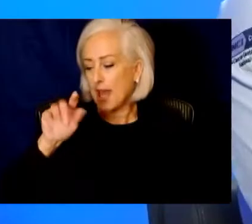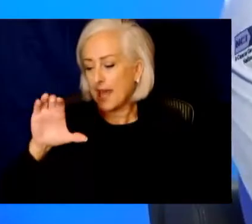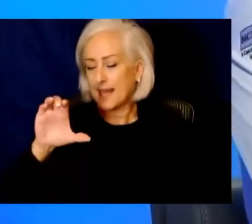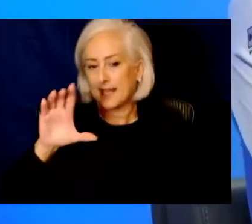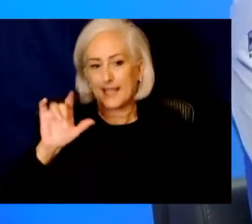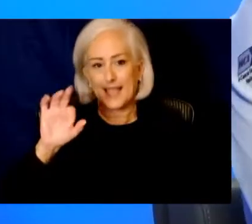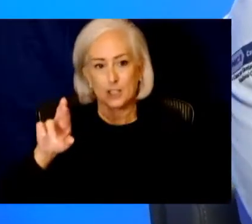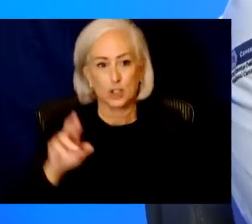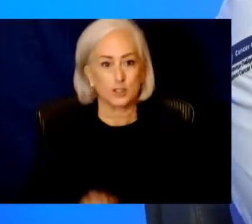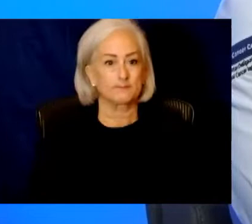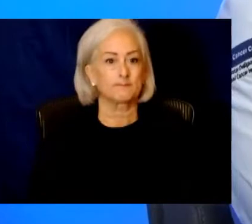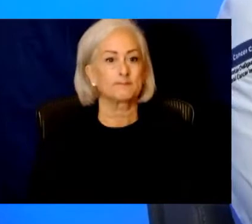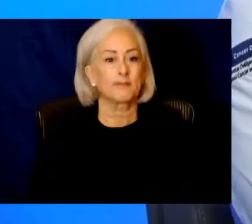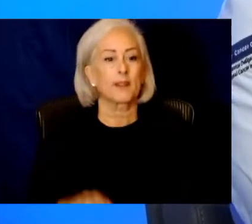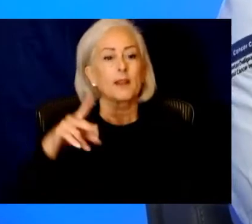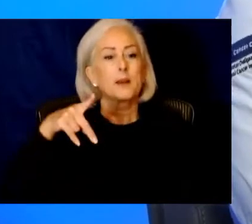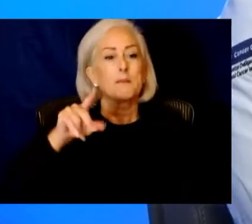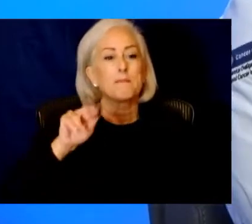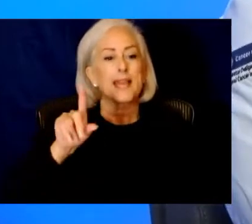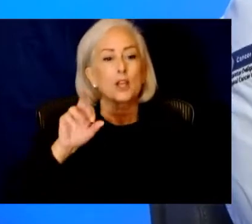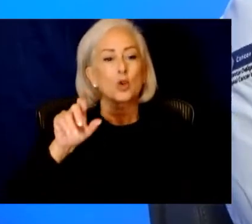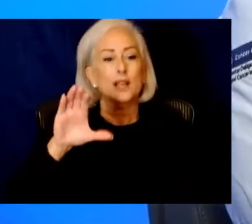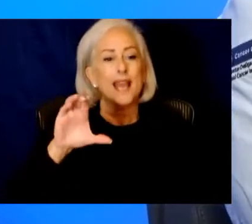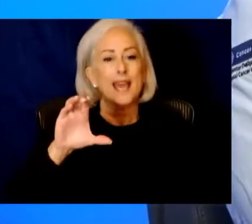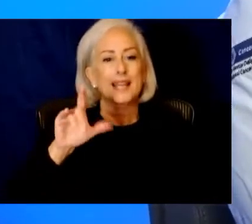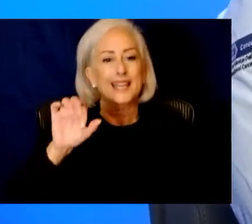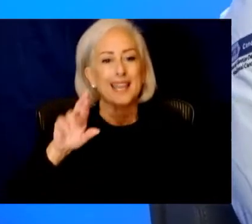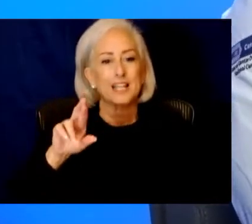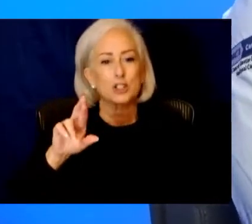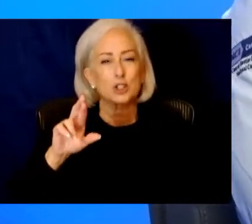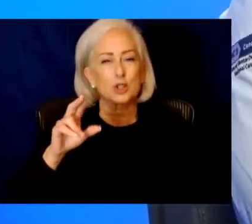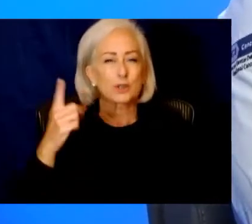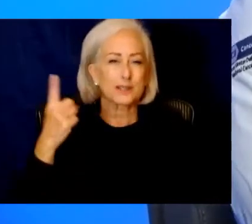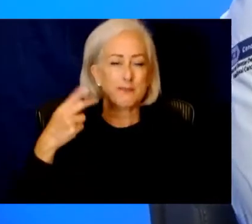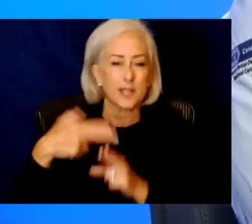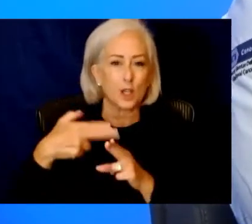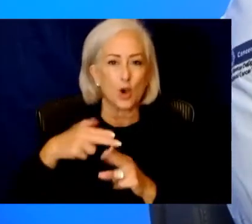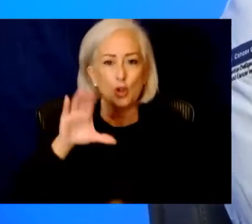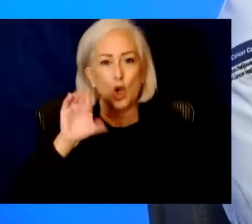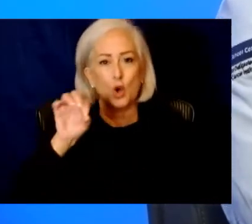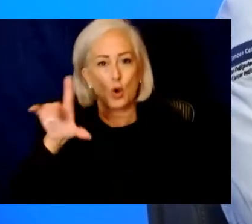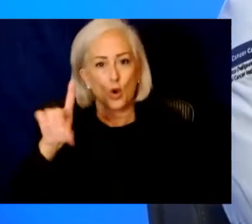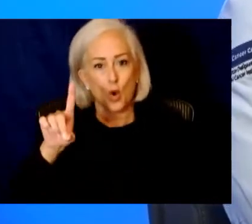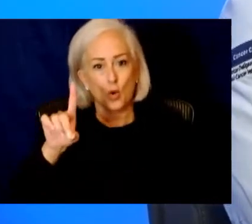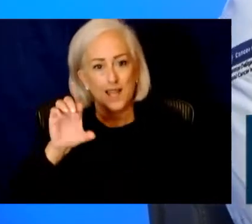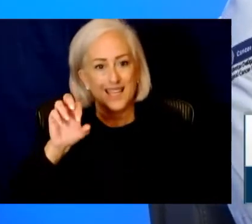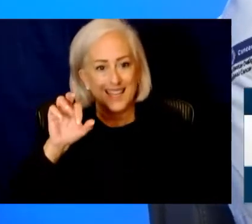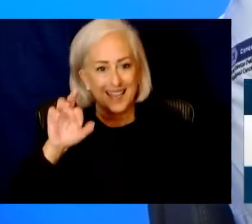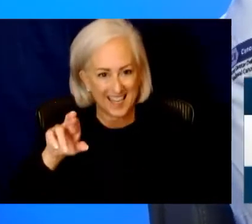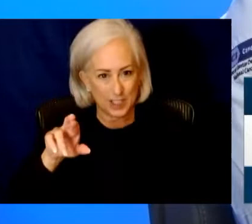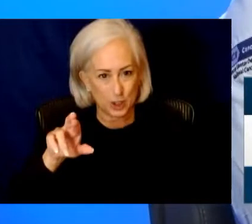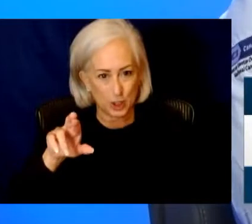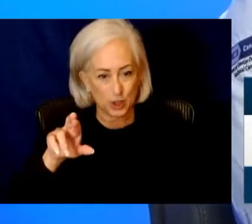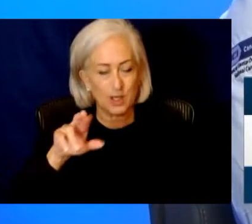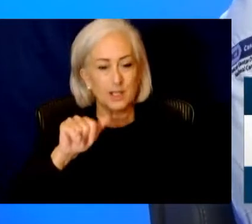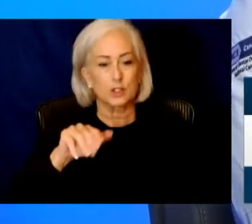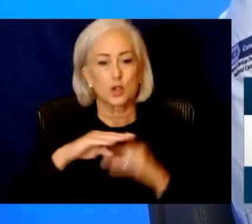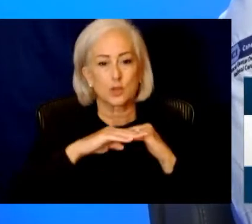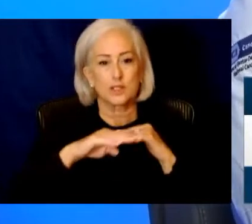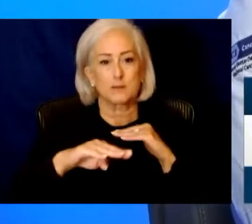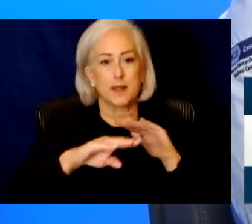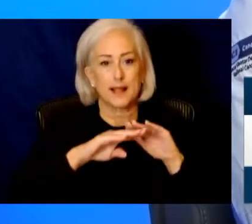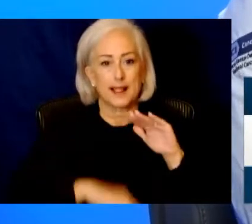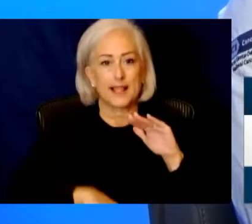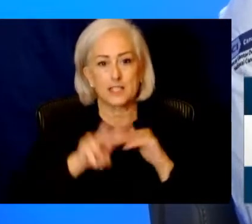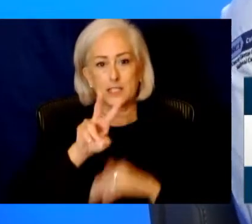Unfortunately, pancreatic cancer is one of the what we call cold cancers. Microsatellite instability in pancreatic cancer is probably less than 2%,